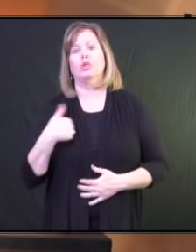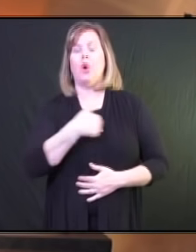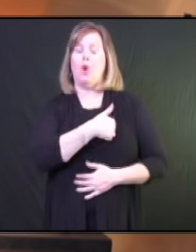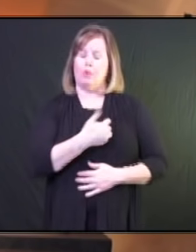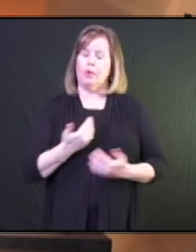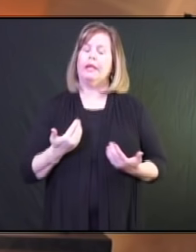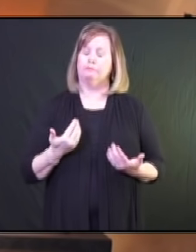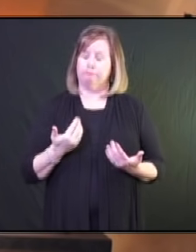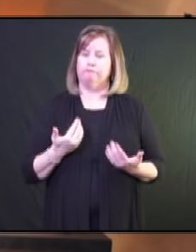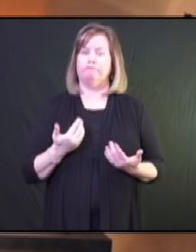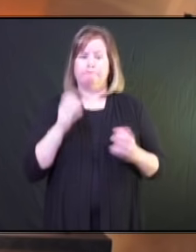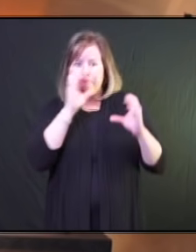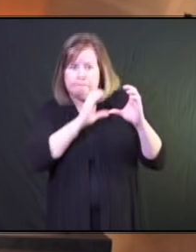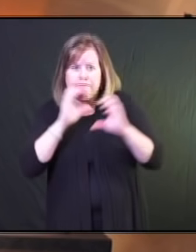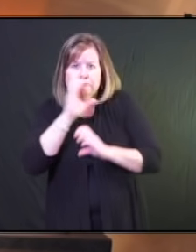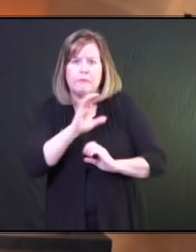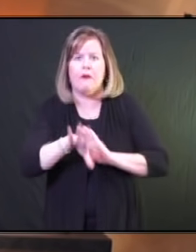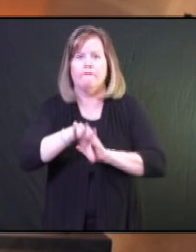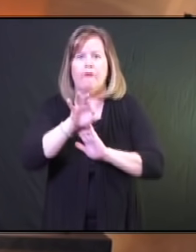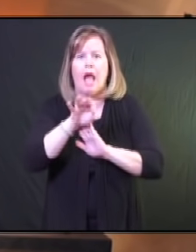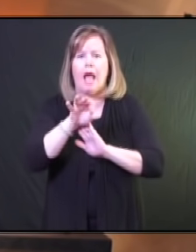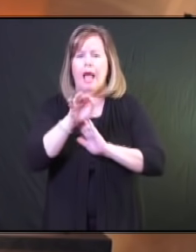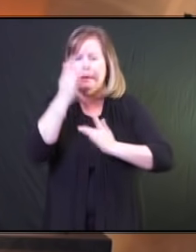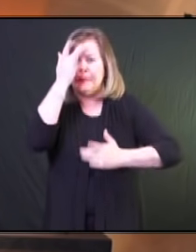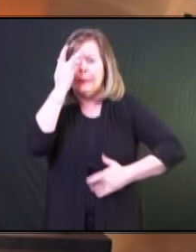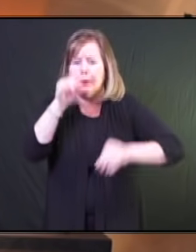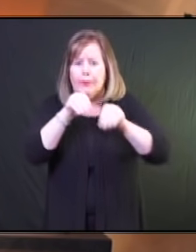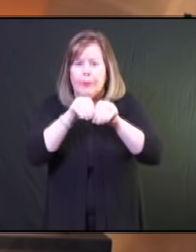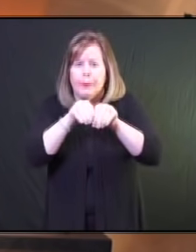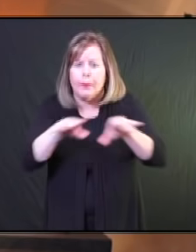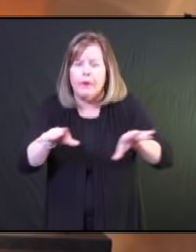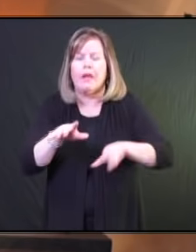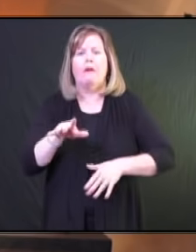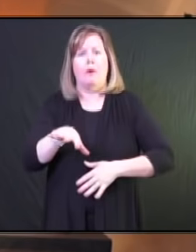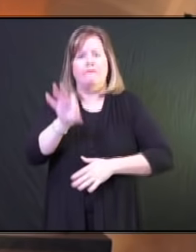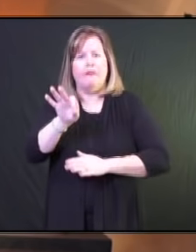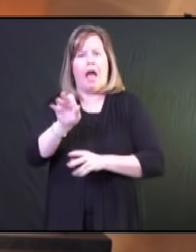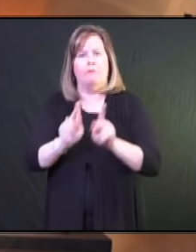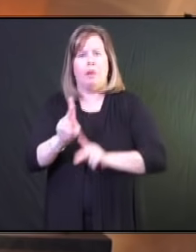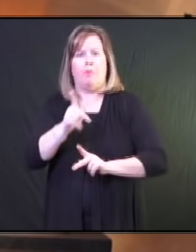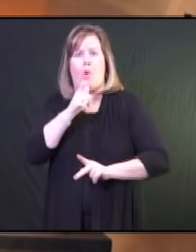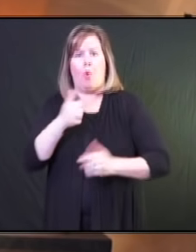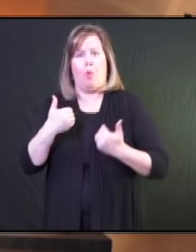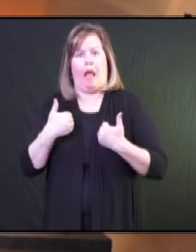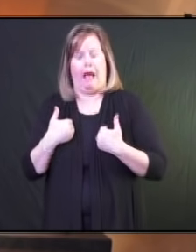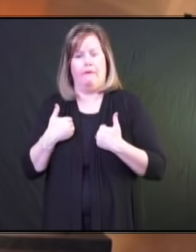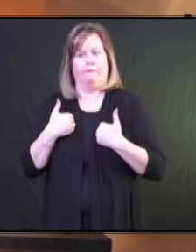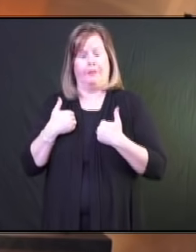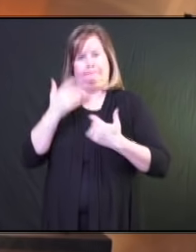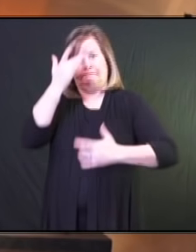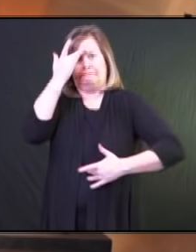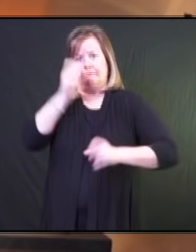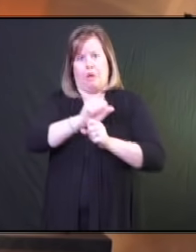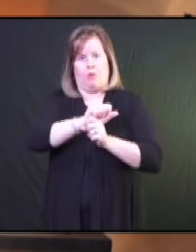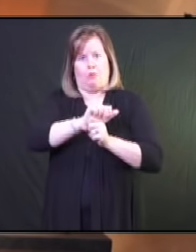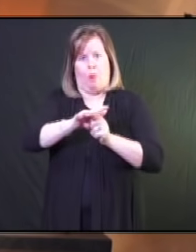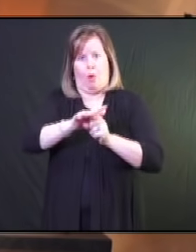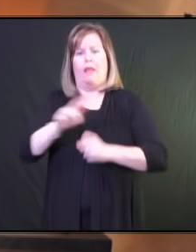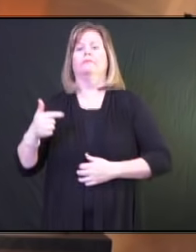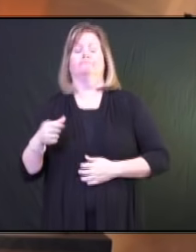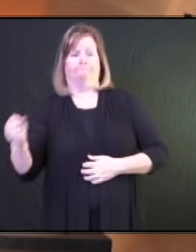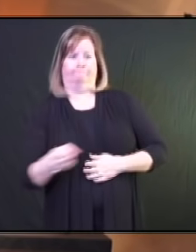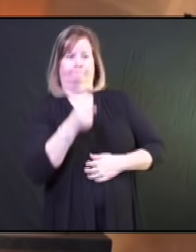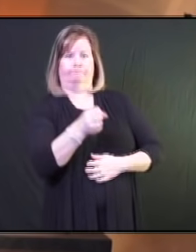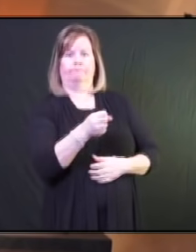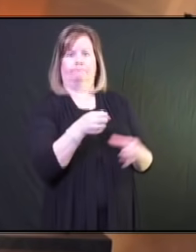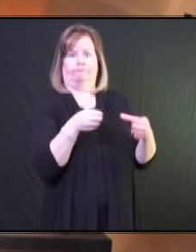the virus and we find people who are infected, that we're giving them great isolation instructions, we're supporting them with